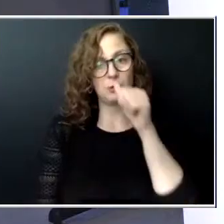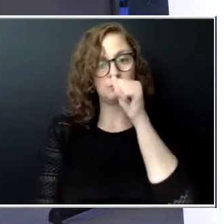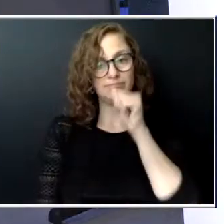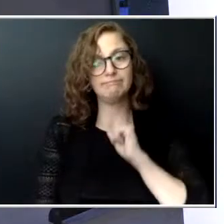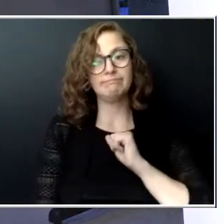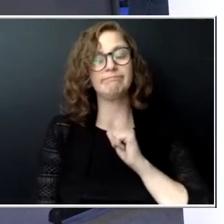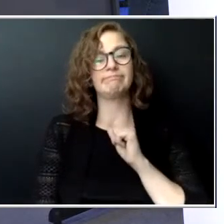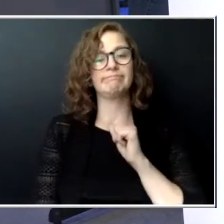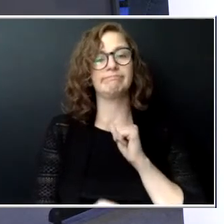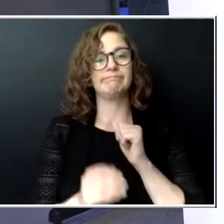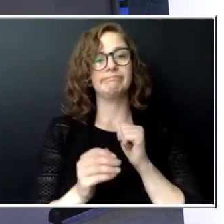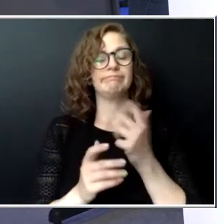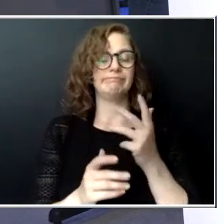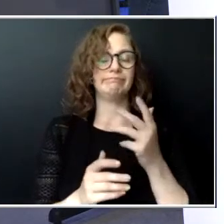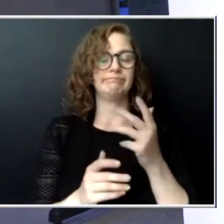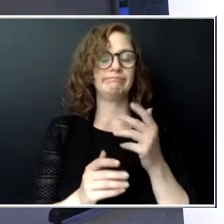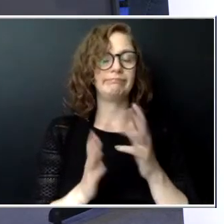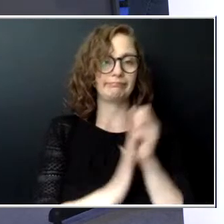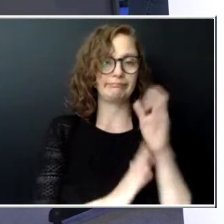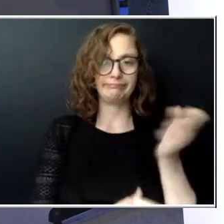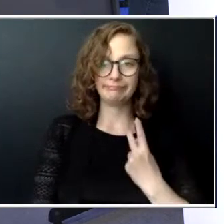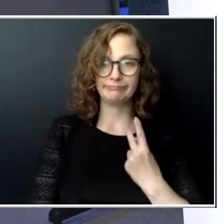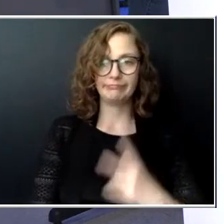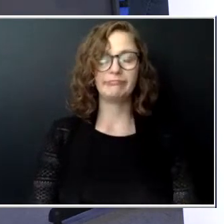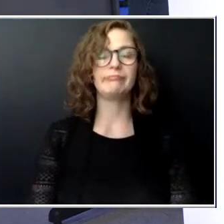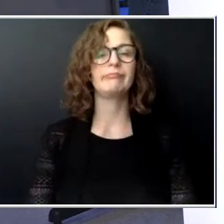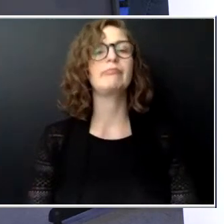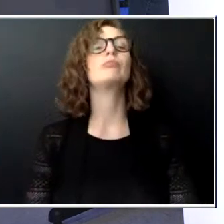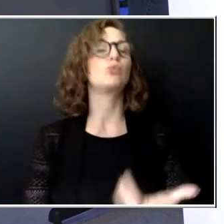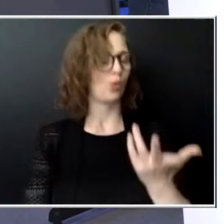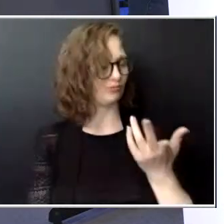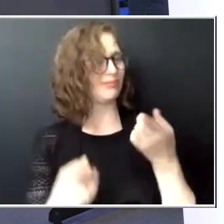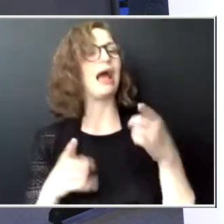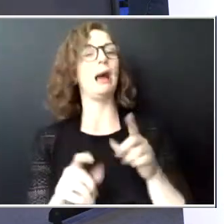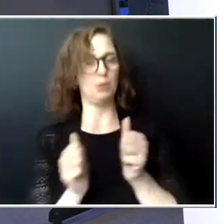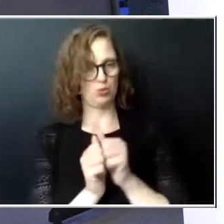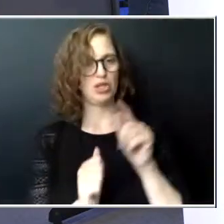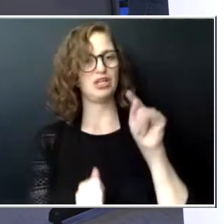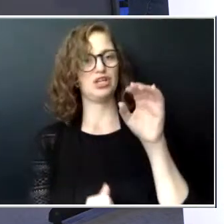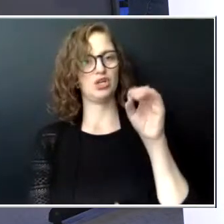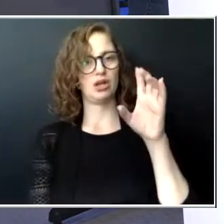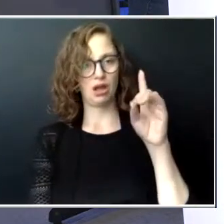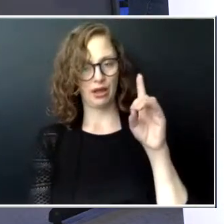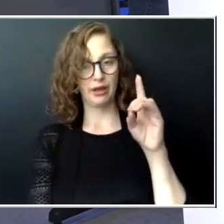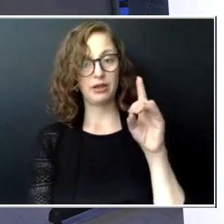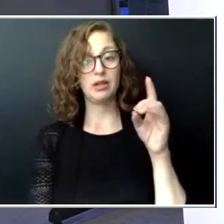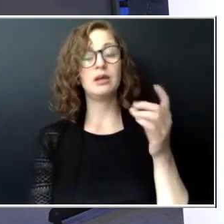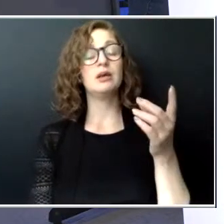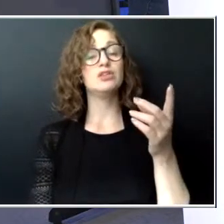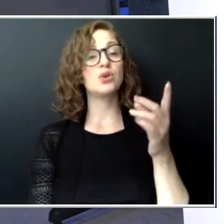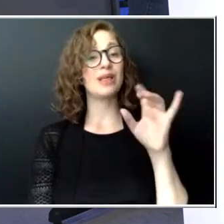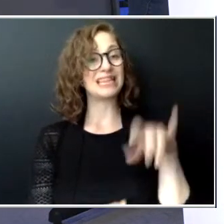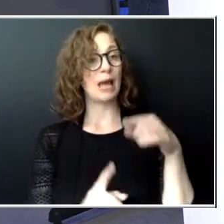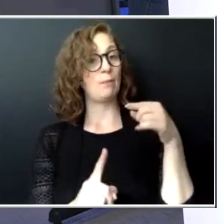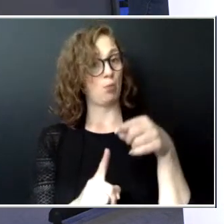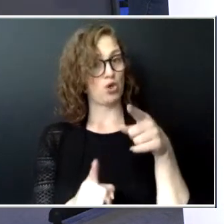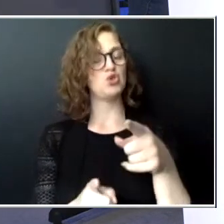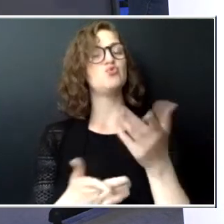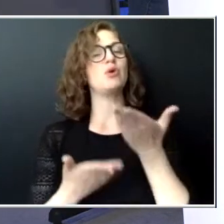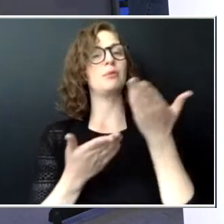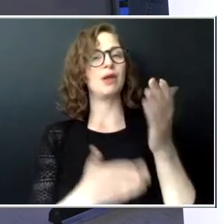been Todd's case. So the lymphoma return, you then recommend CAR T cell therapy. I gave kind of a